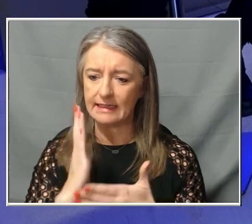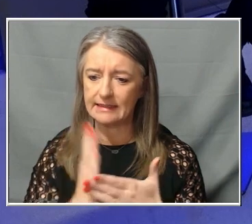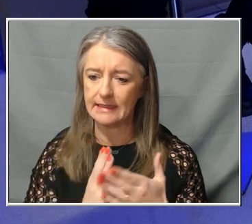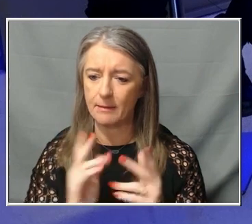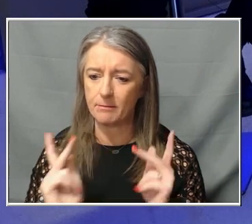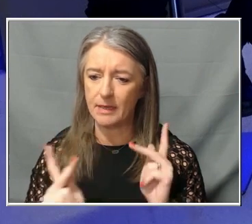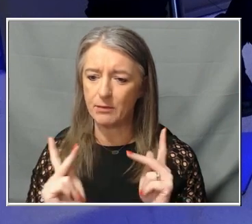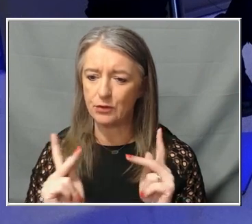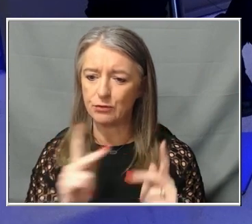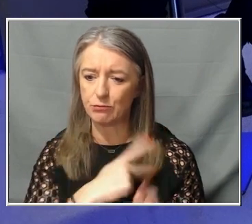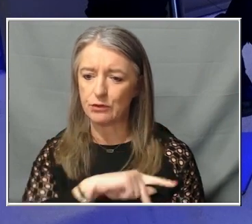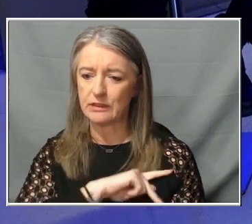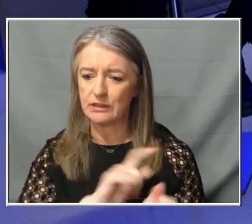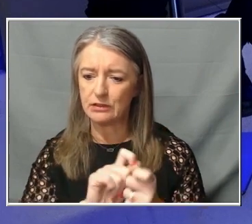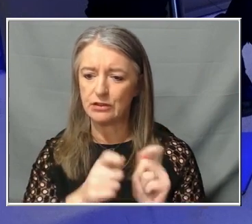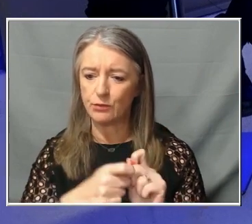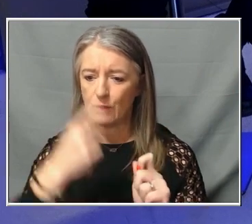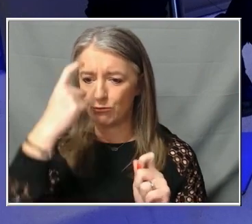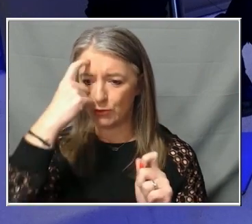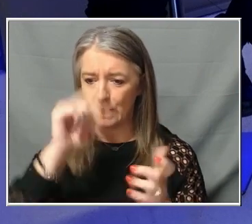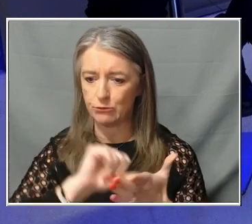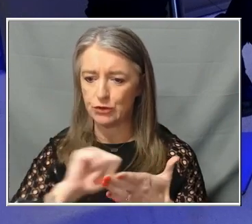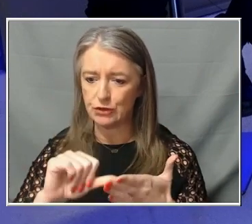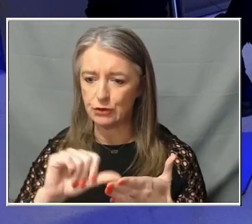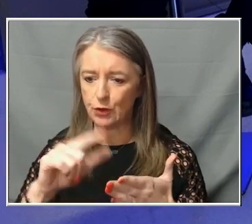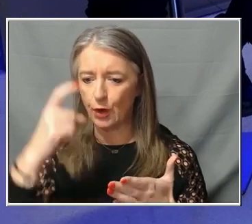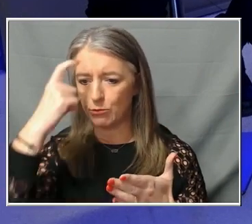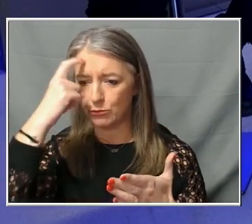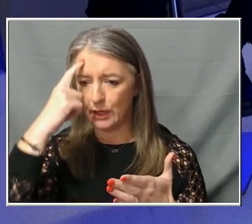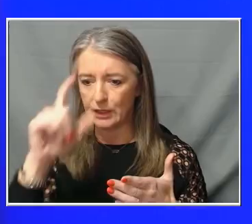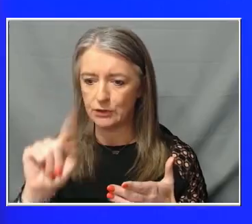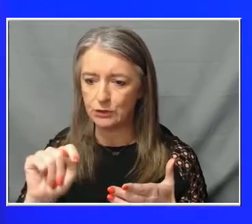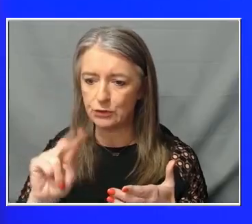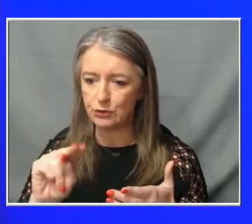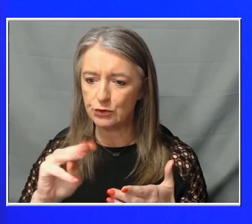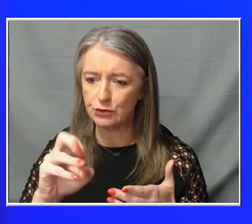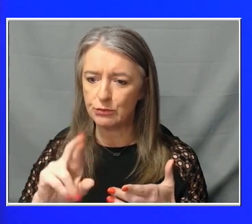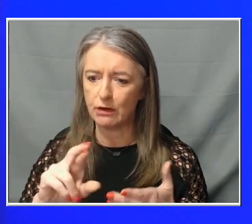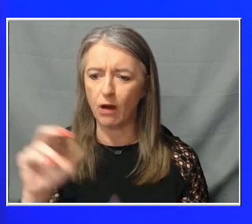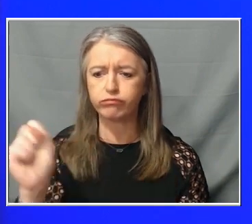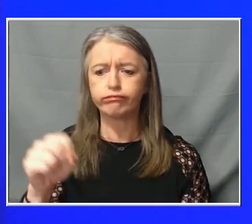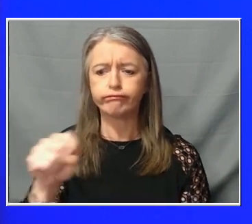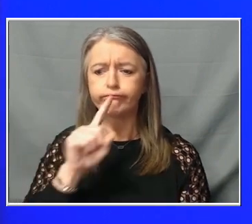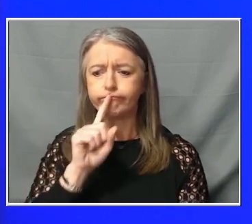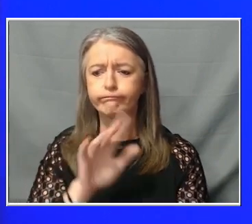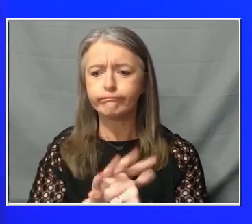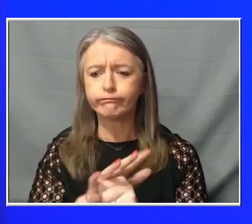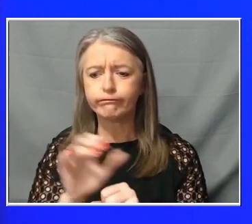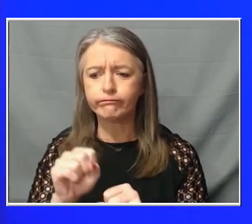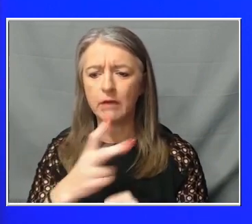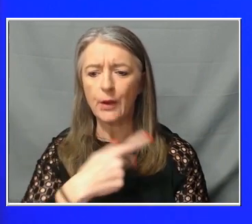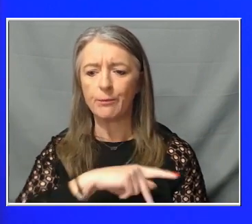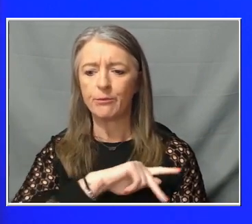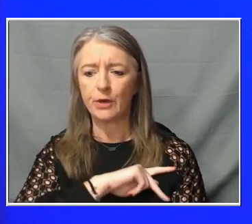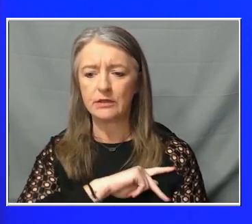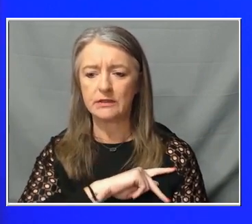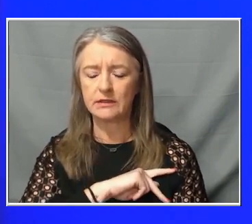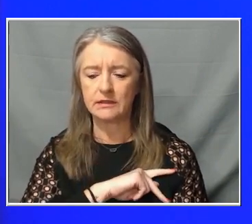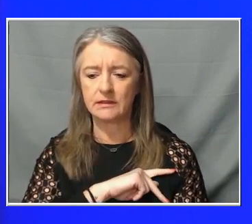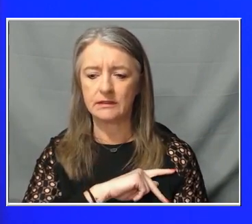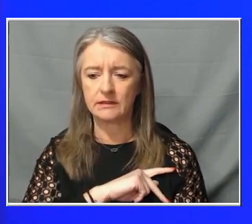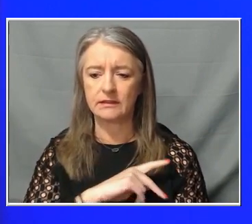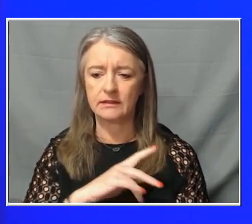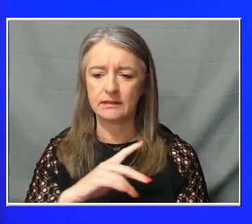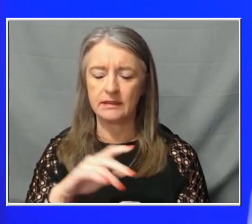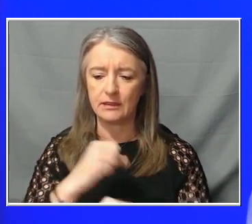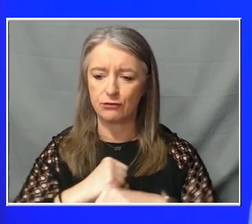with some type of brain procedure or a brain tumor? Absolutely. So the personality is a manifestation of the structure